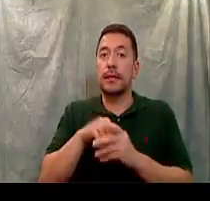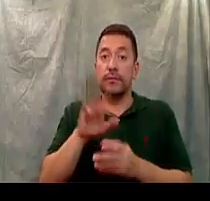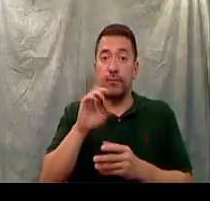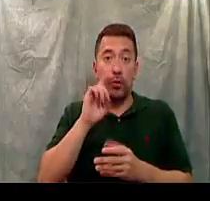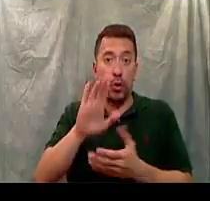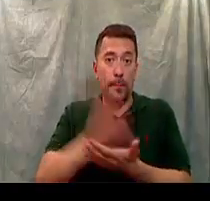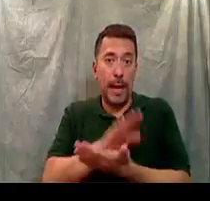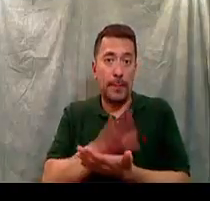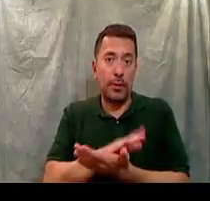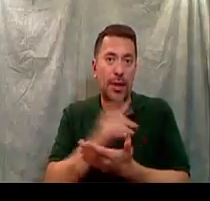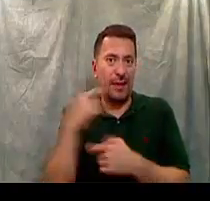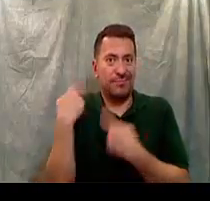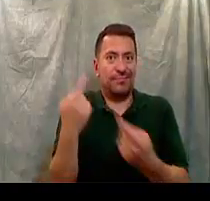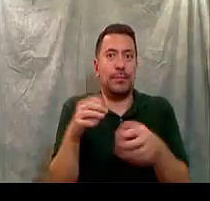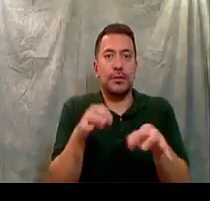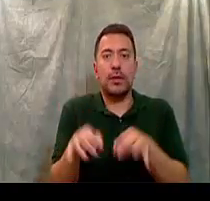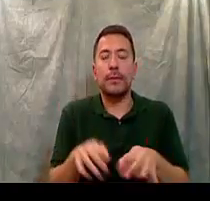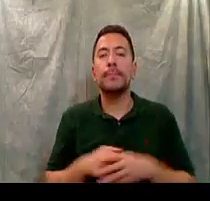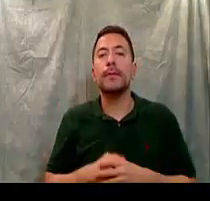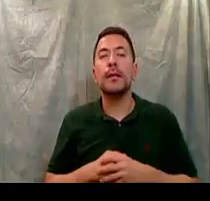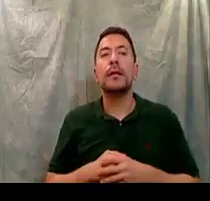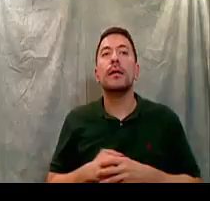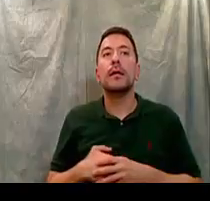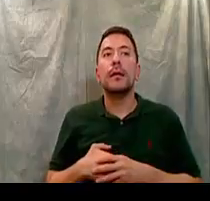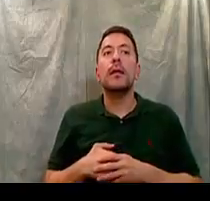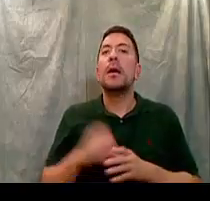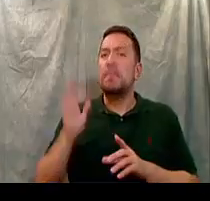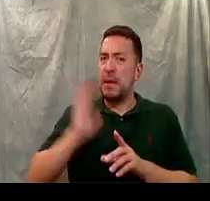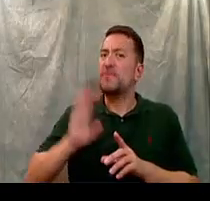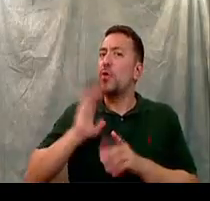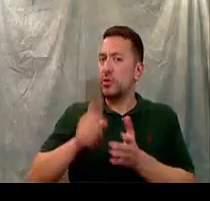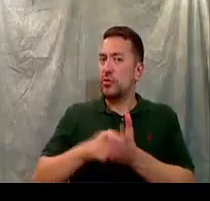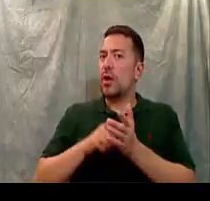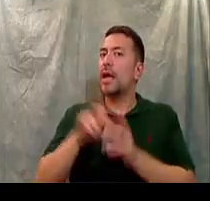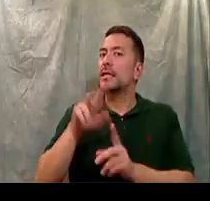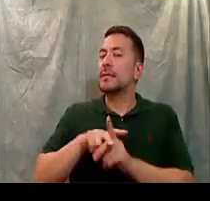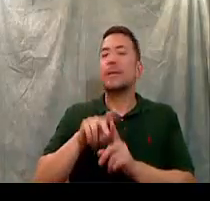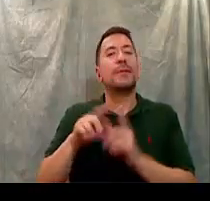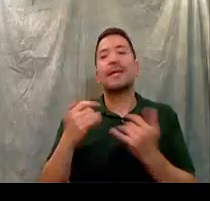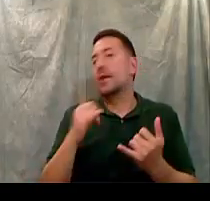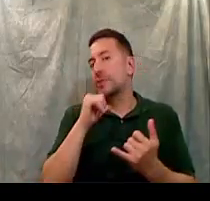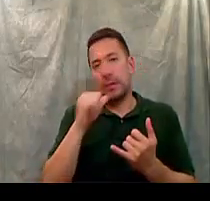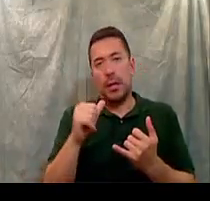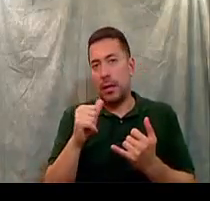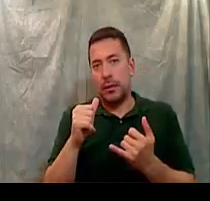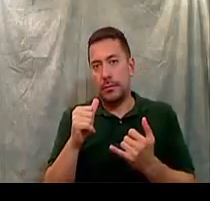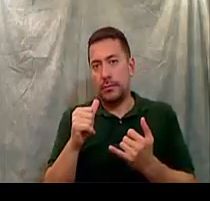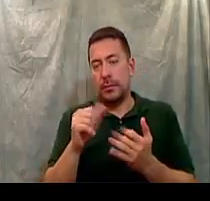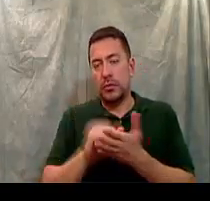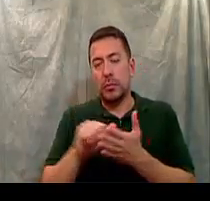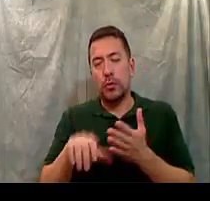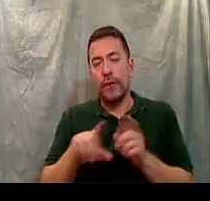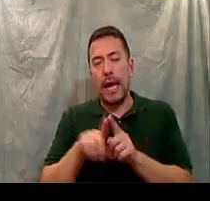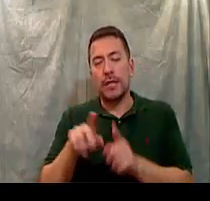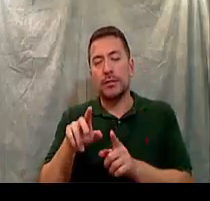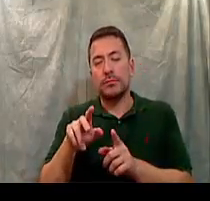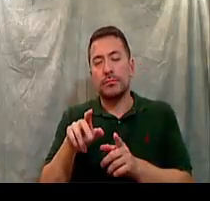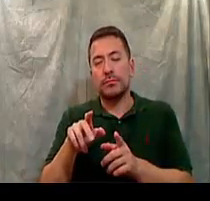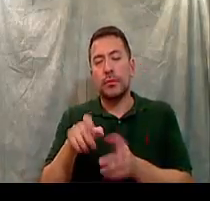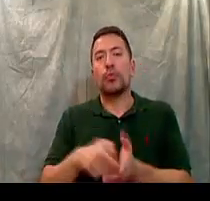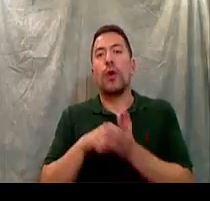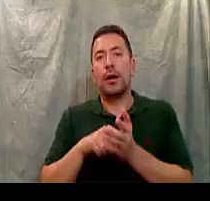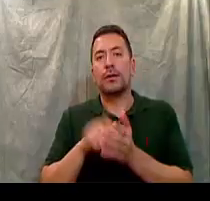described throughout these slides. I originally had this as a required assignment and I removed it. And so I just want to suggest it as an